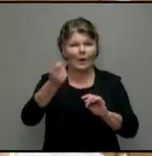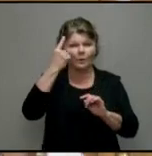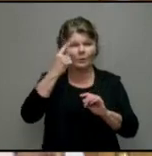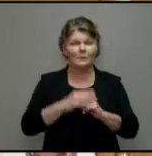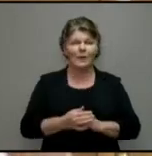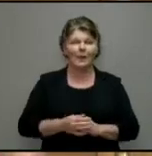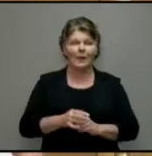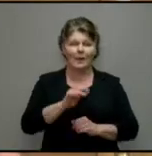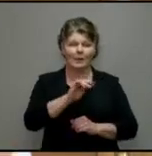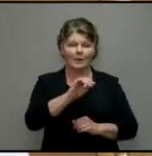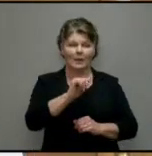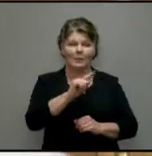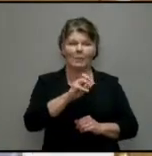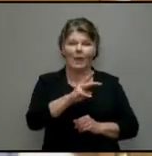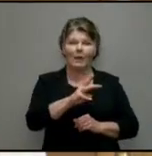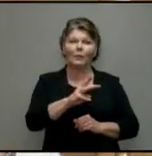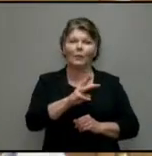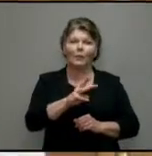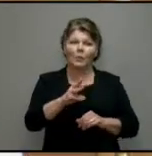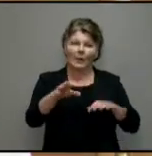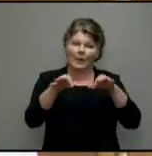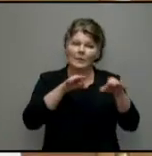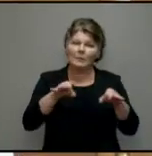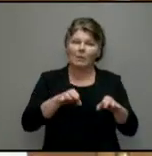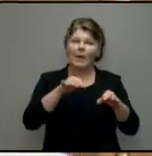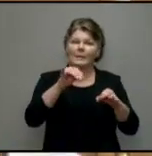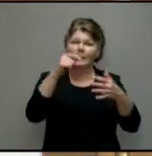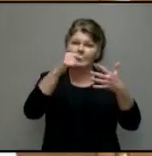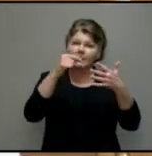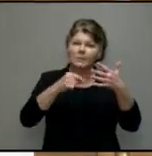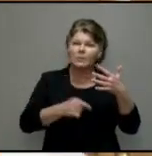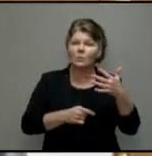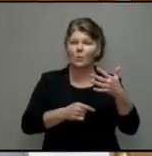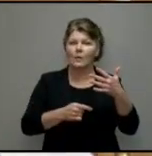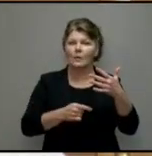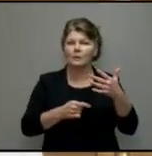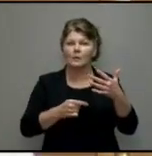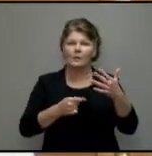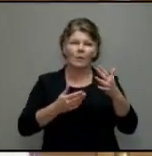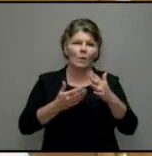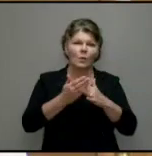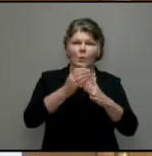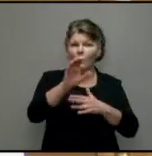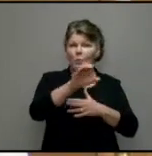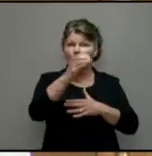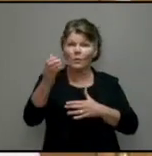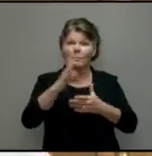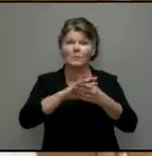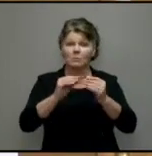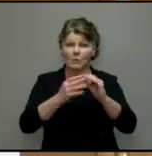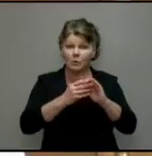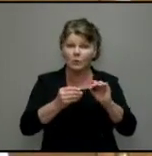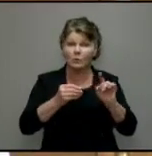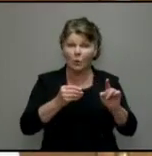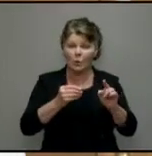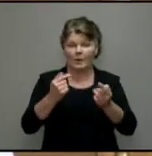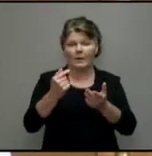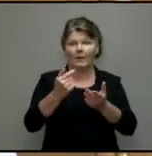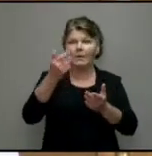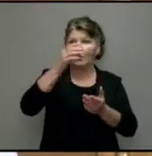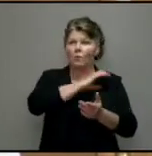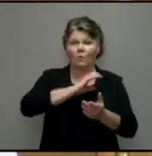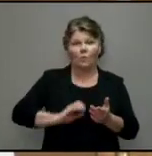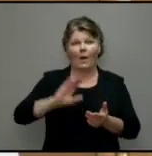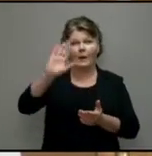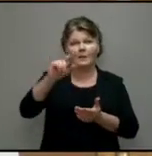details to show without a question that within the incredible depth and richness of the Christmas story, the gospel of Christ